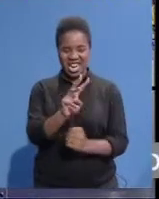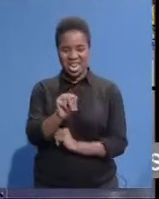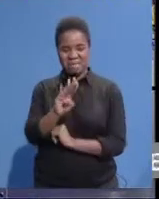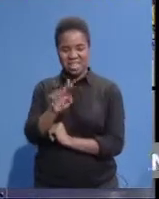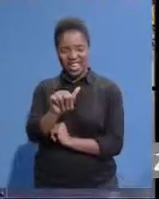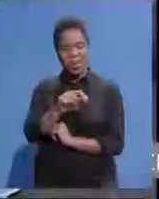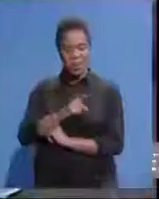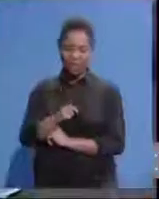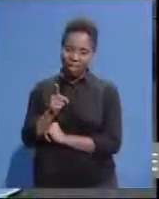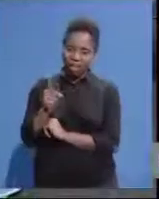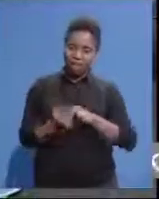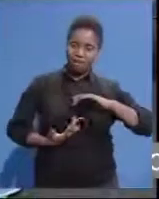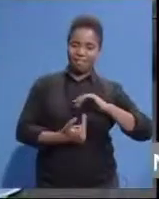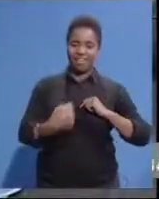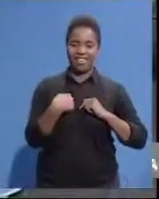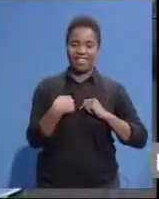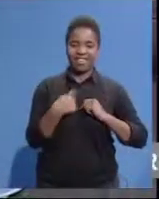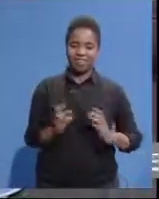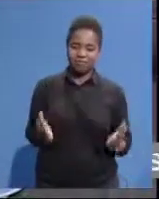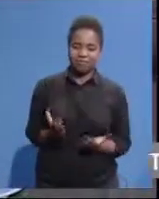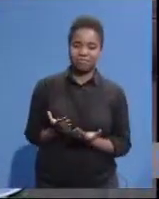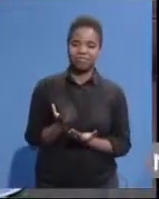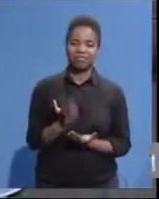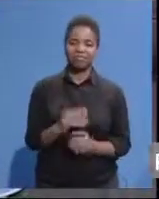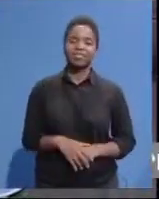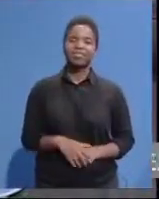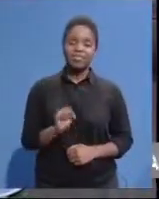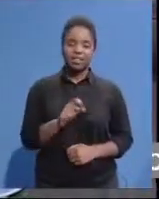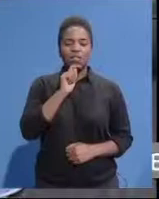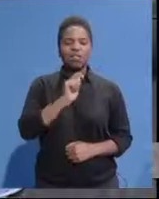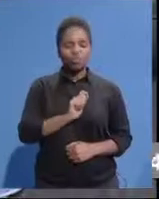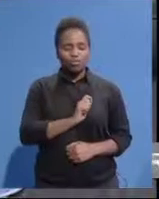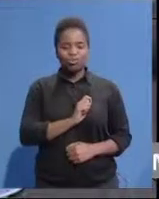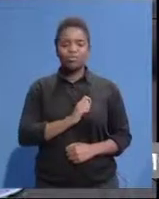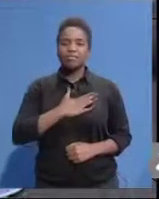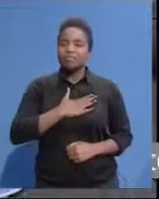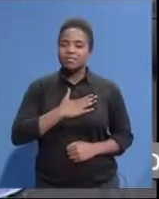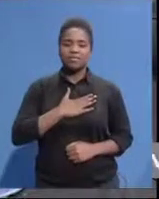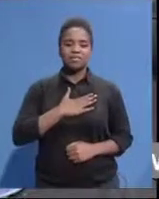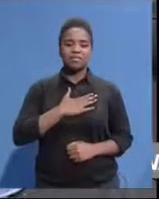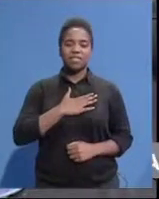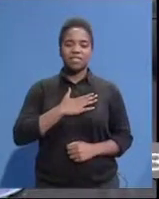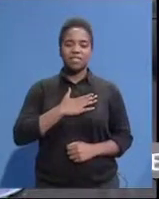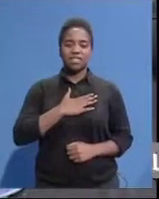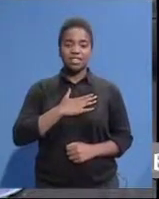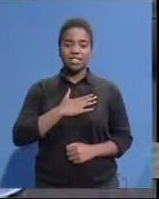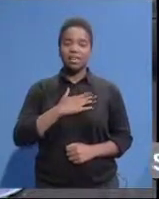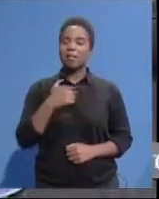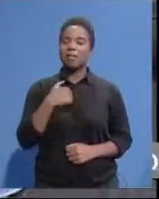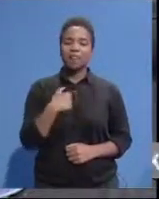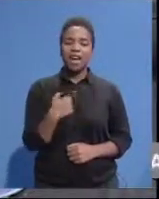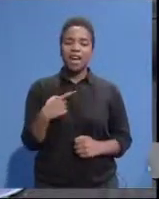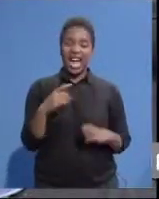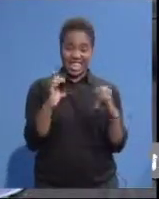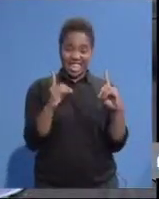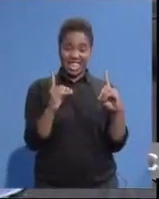me, when I know that he has to leave us, but for me, the fact that I have the education